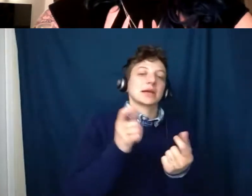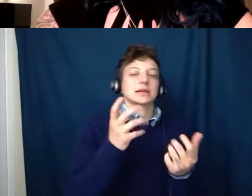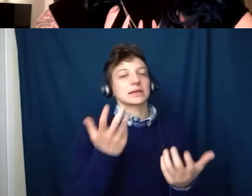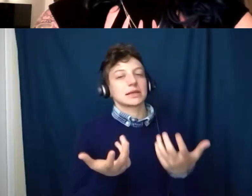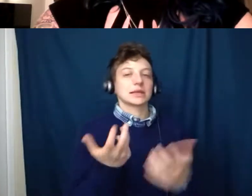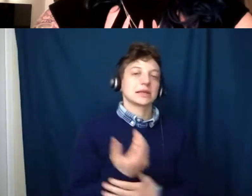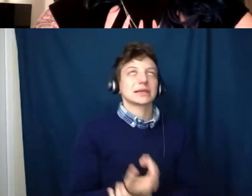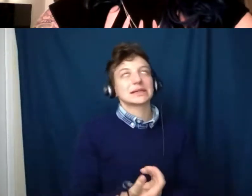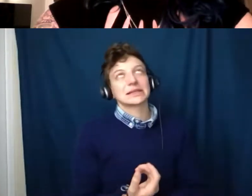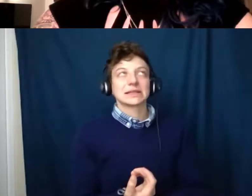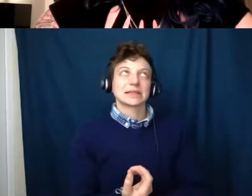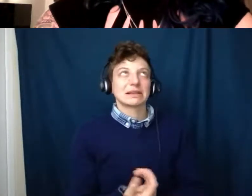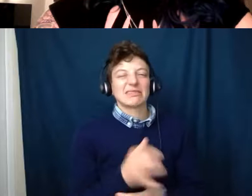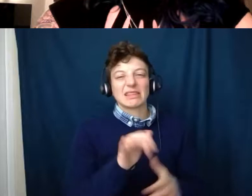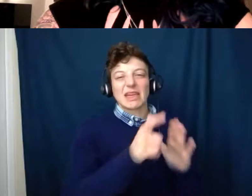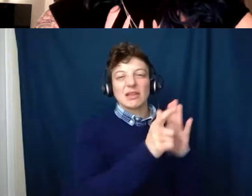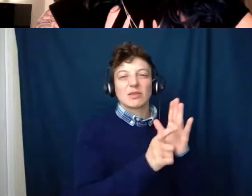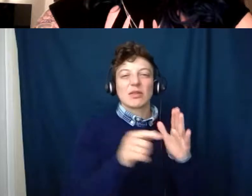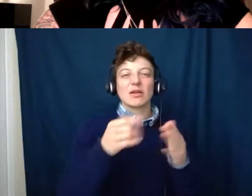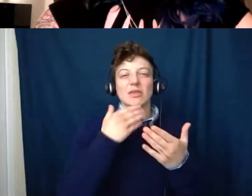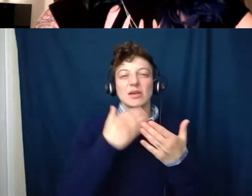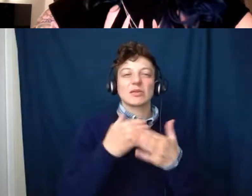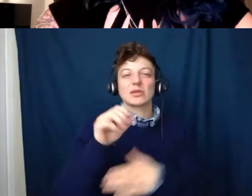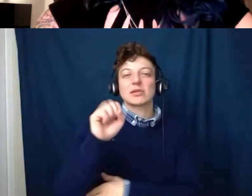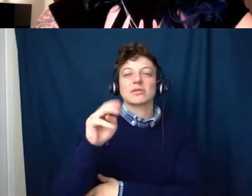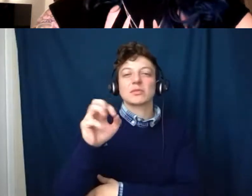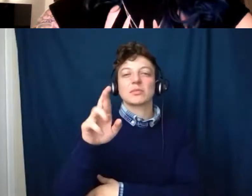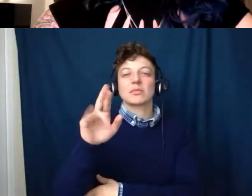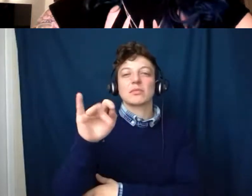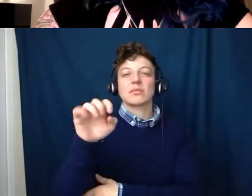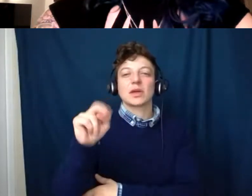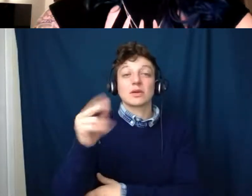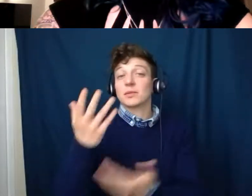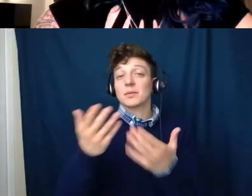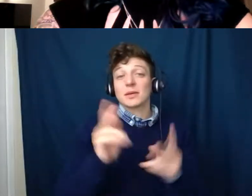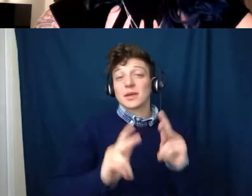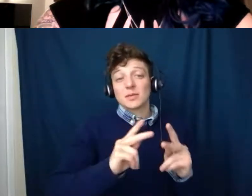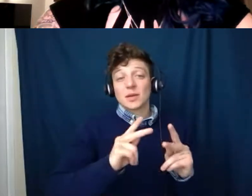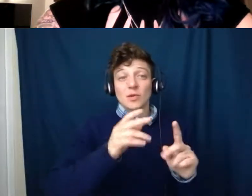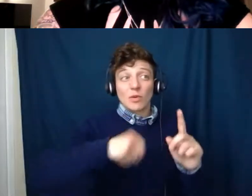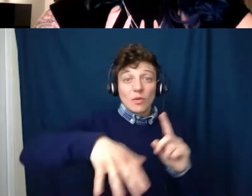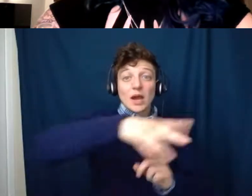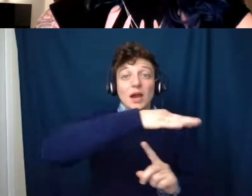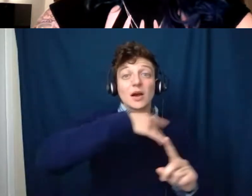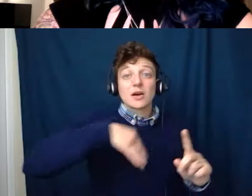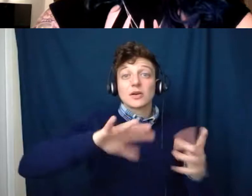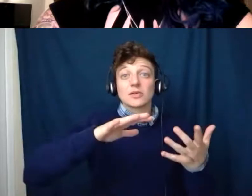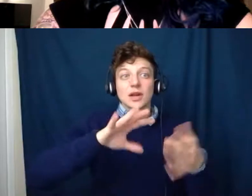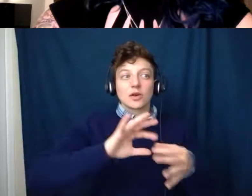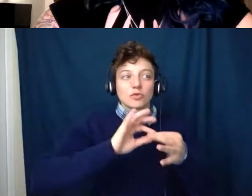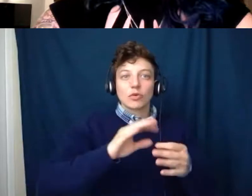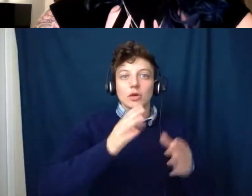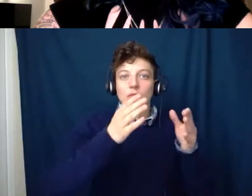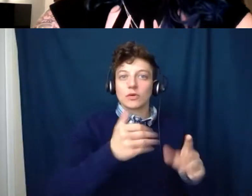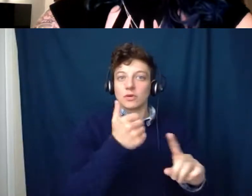Good Samaritan law, but sometimes there could just be people who are around and associated with a person using drugs, or maybe